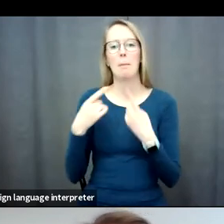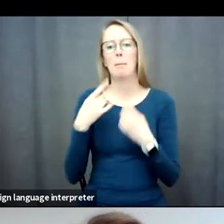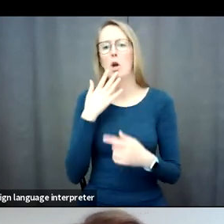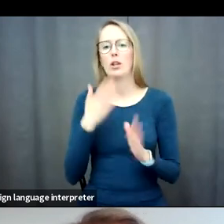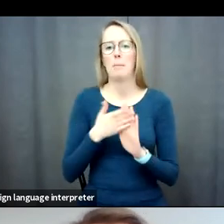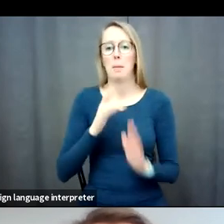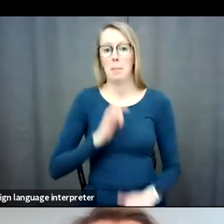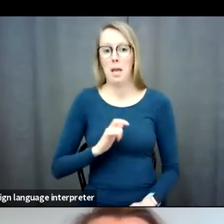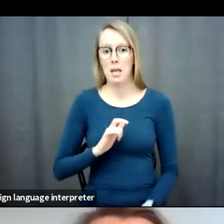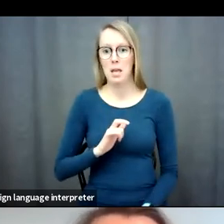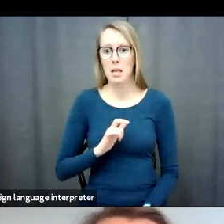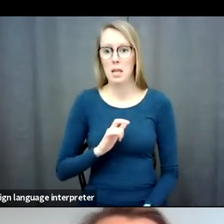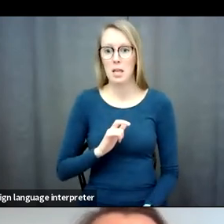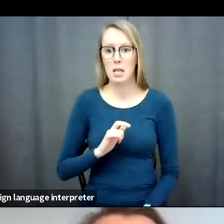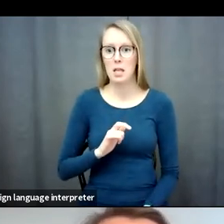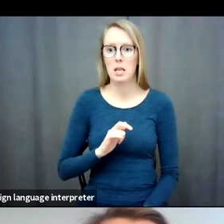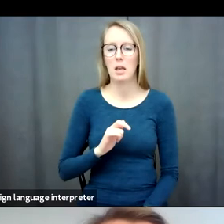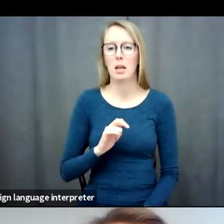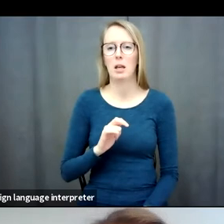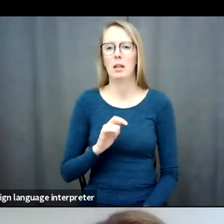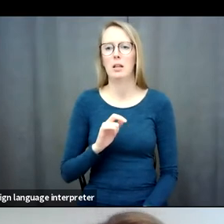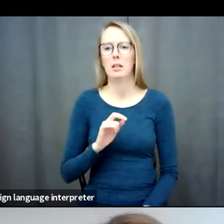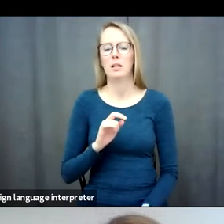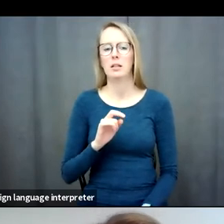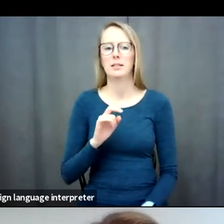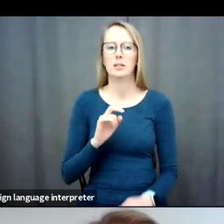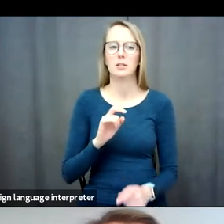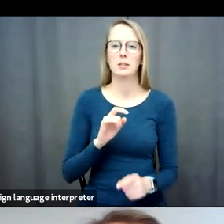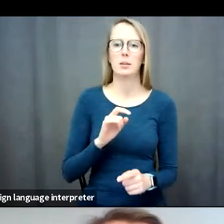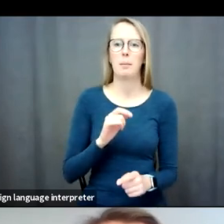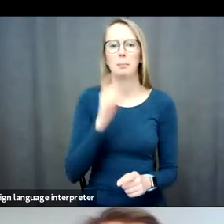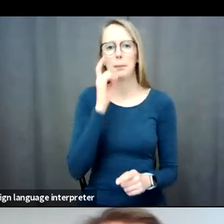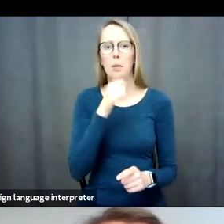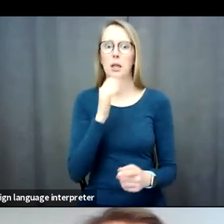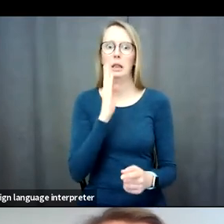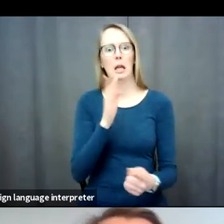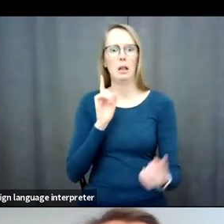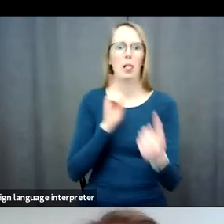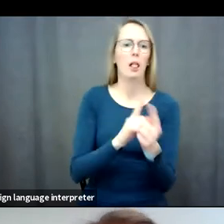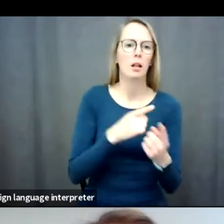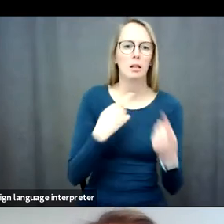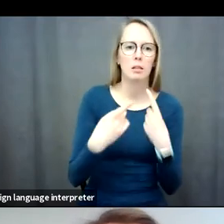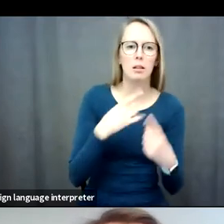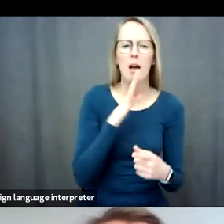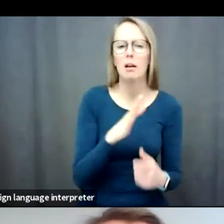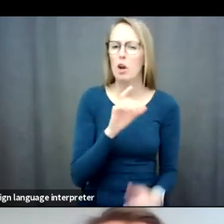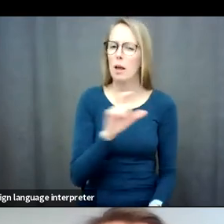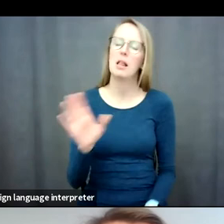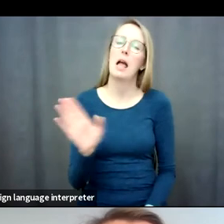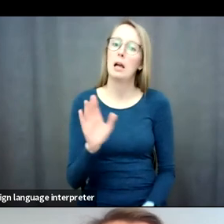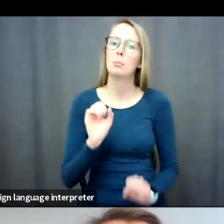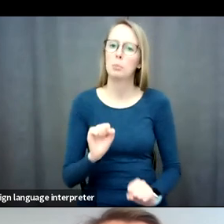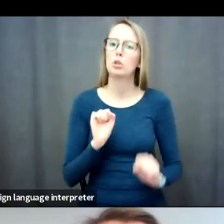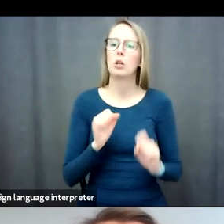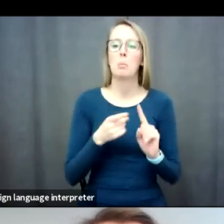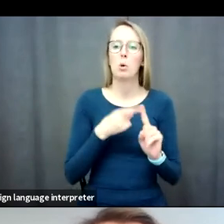just rush in and begin to talk about the serious, difficult subjects. You have to begin with the